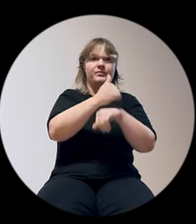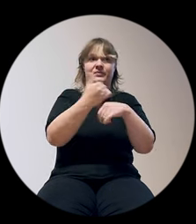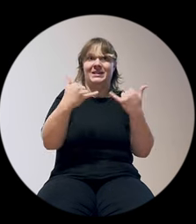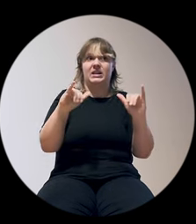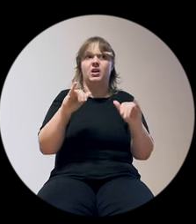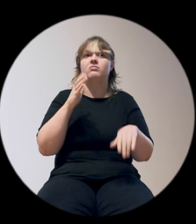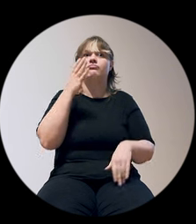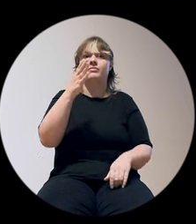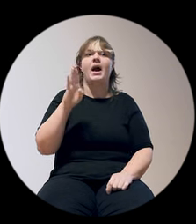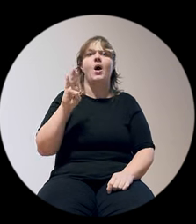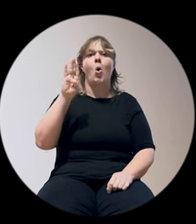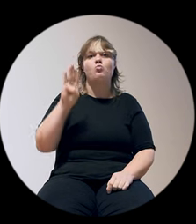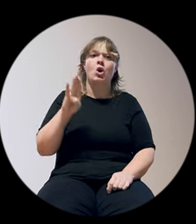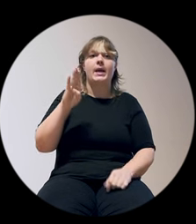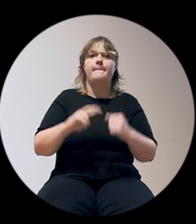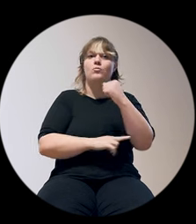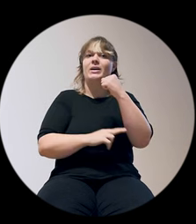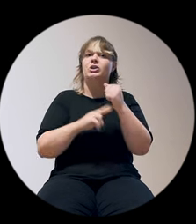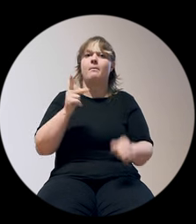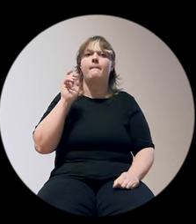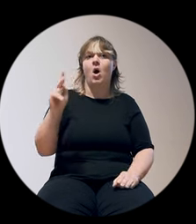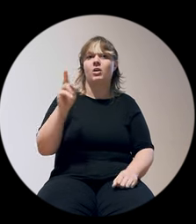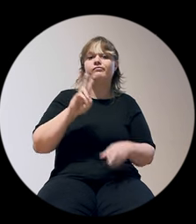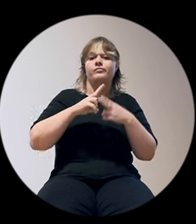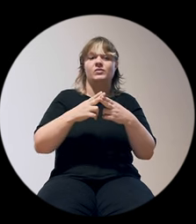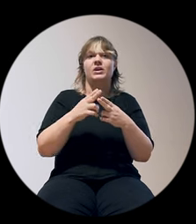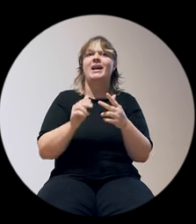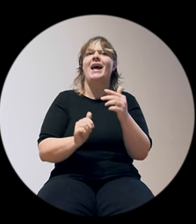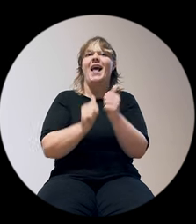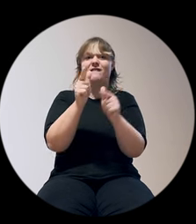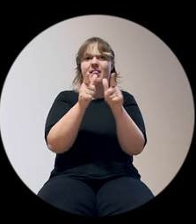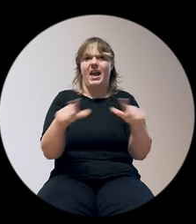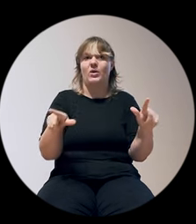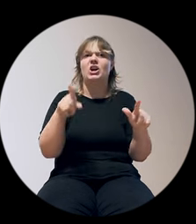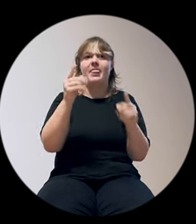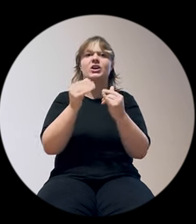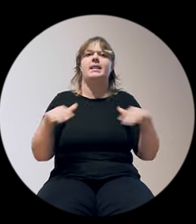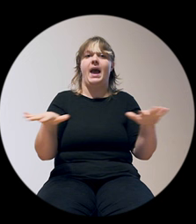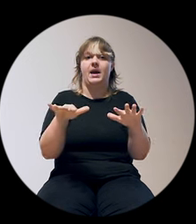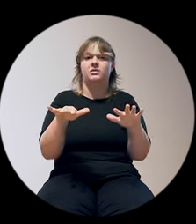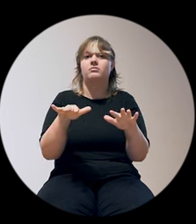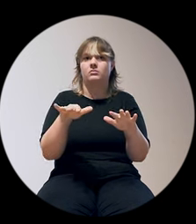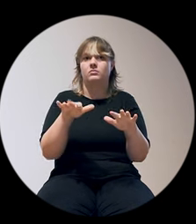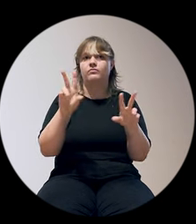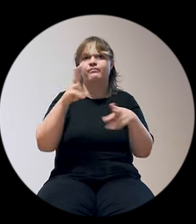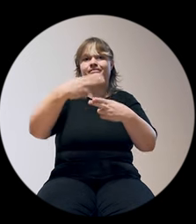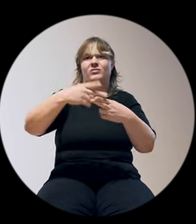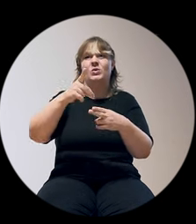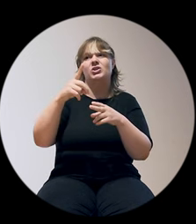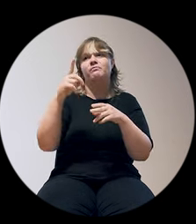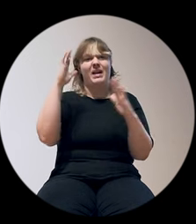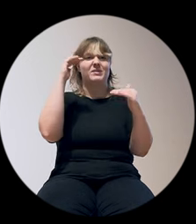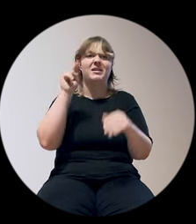view at Brooklyn Bridge Park called In Every Language There Is Land, which I expect Nicholas will